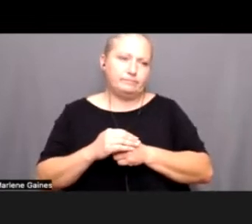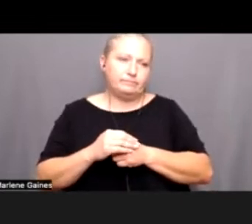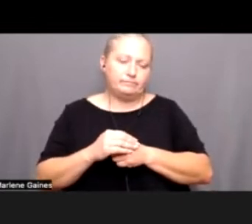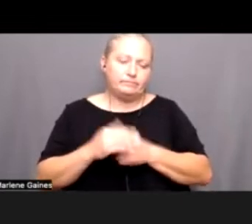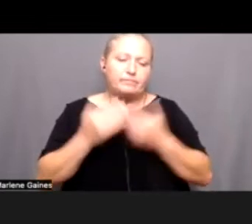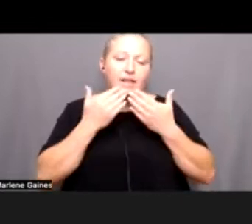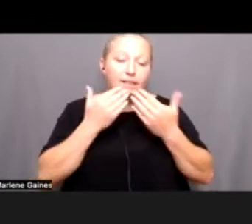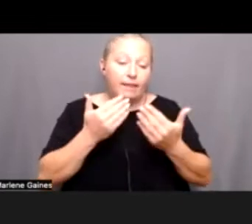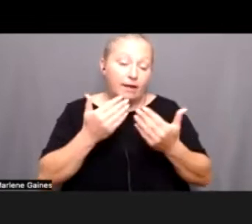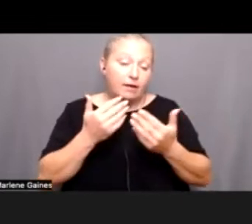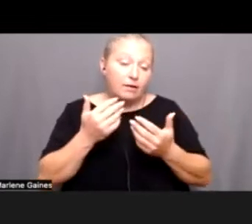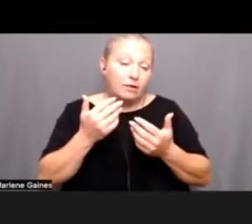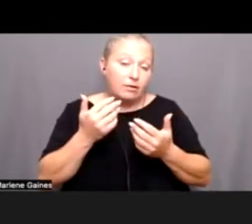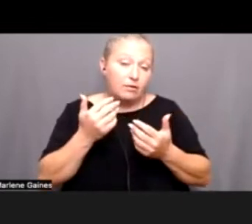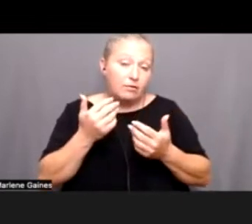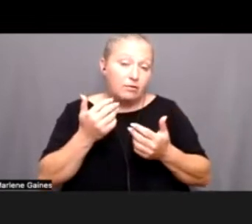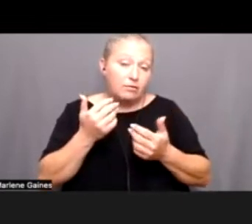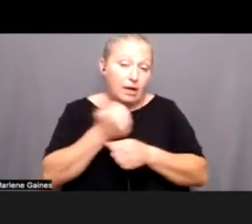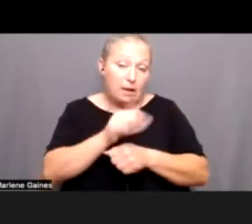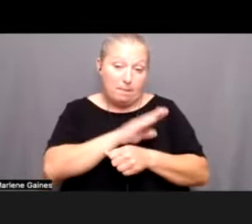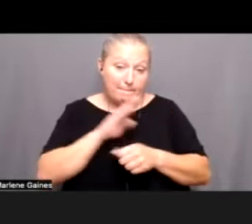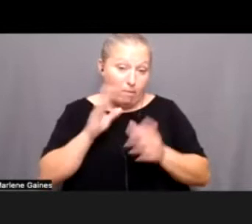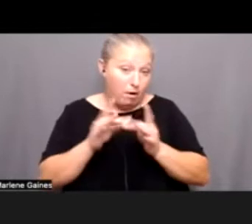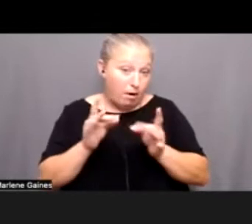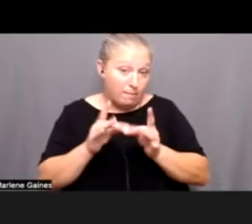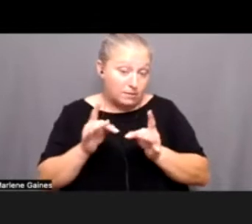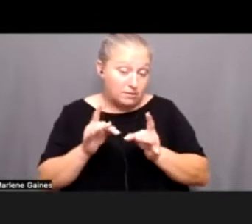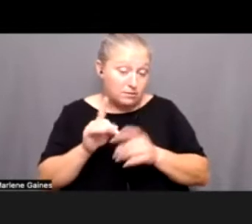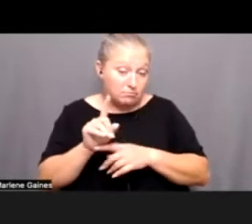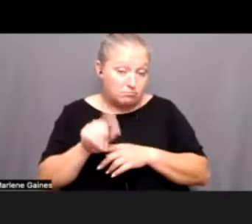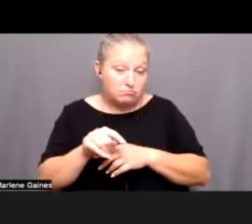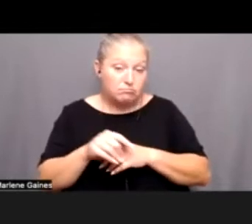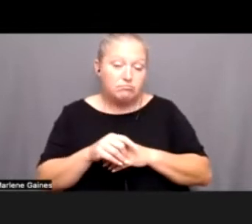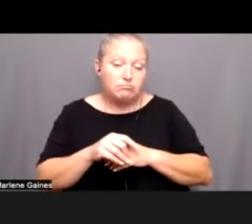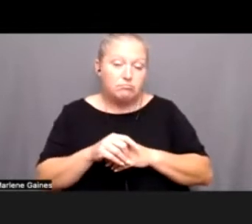Thank you. Are there any board comments on that?